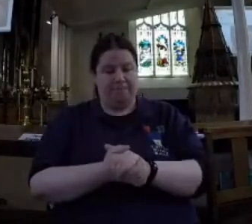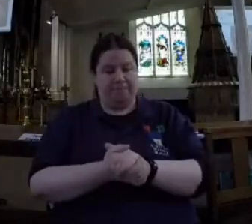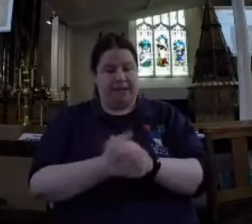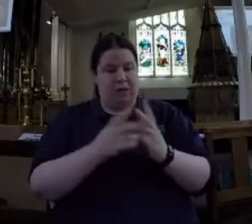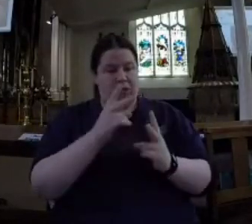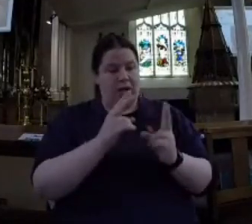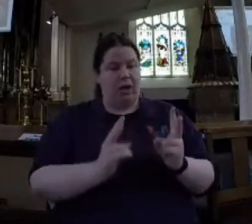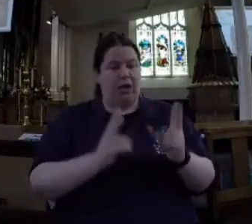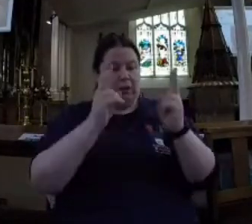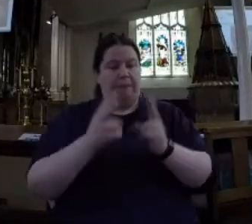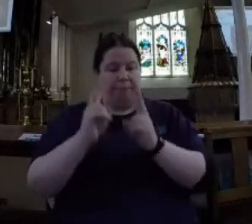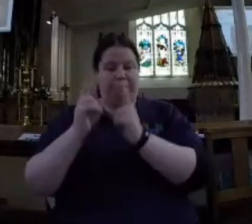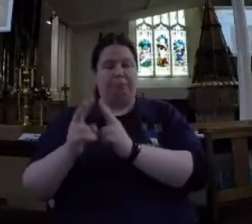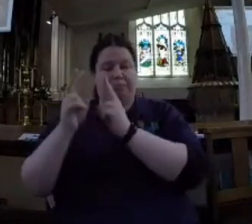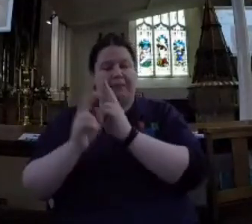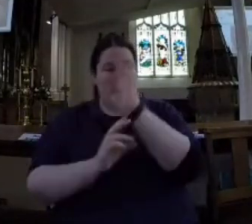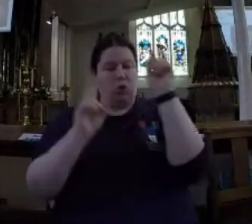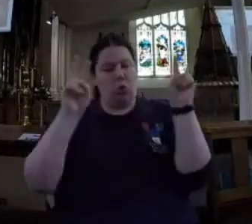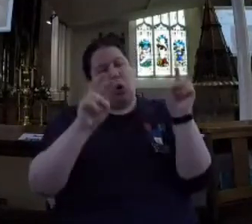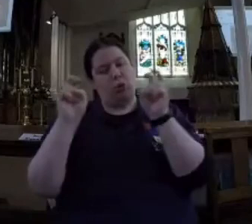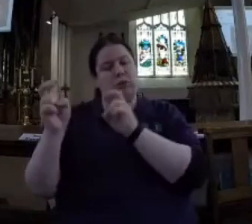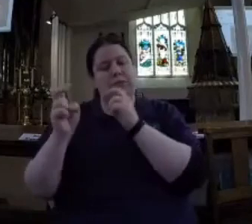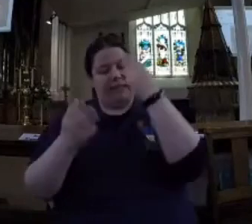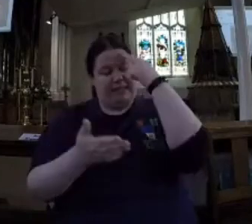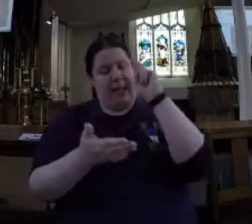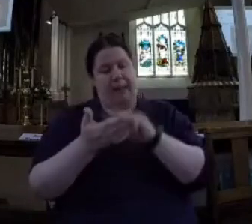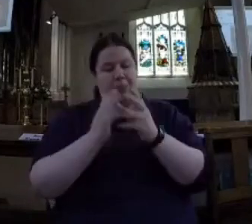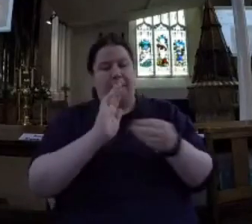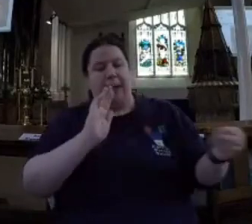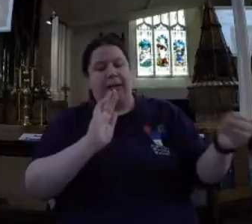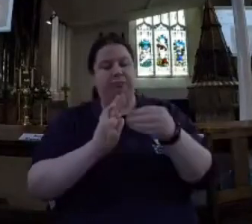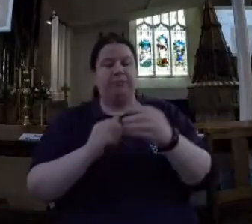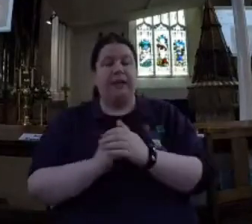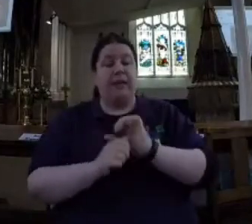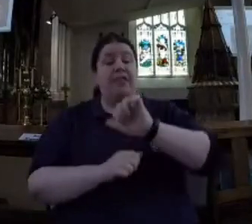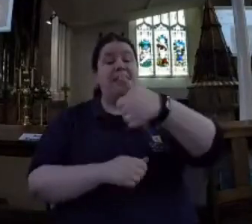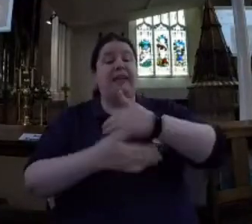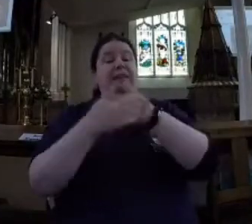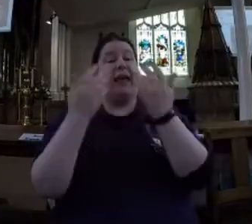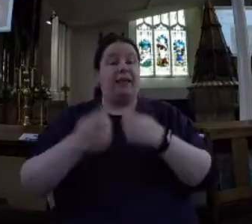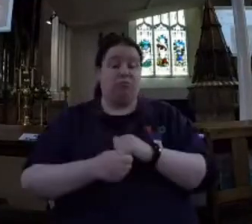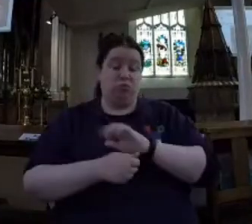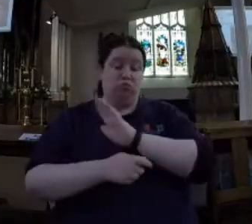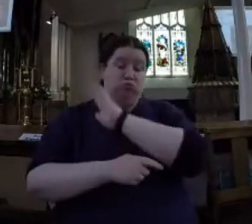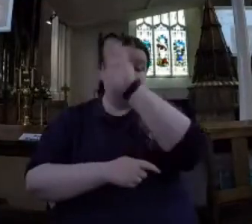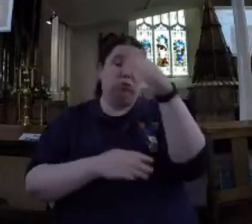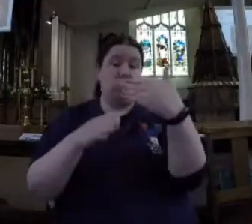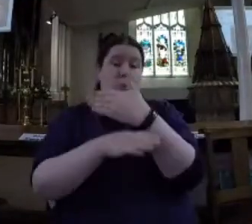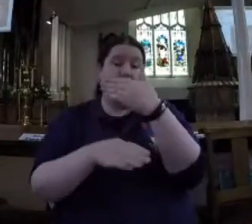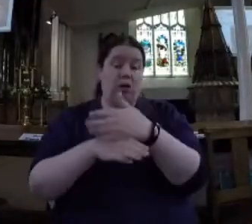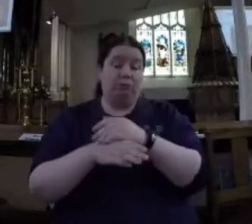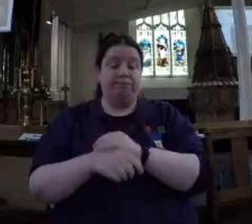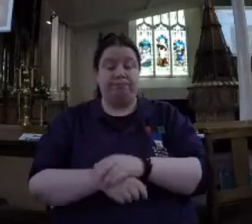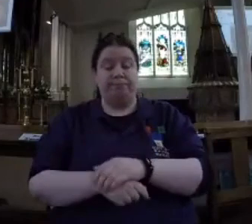cut up each quote and sign his name on the back, and then he'd bring them to work the next day. And when